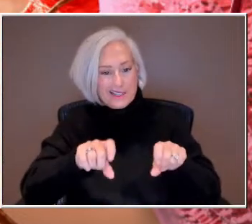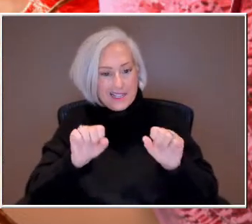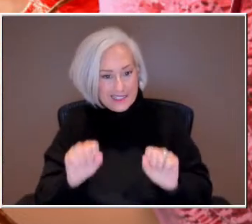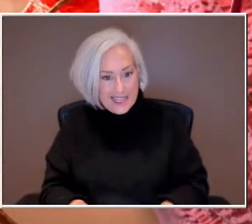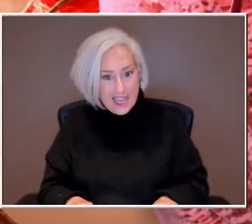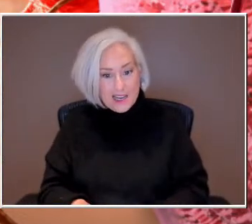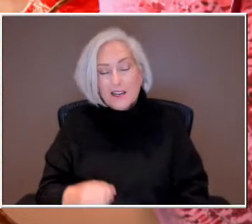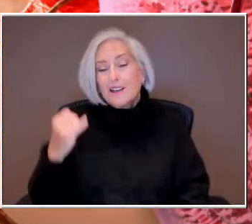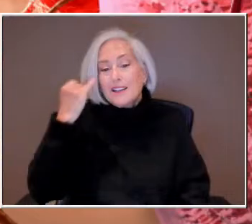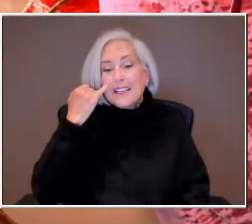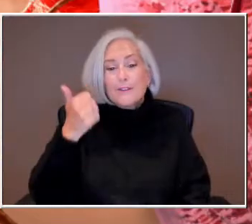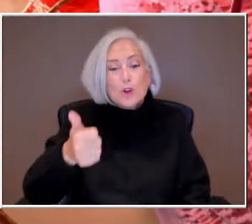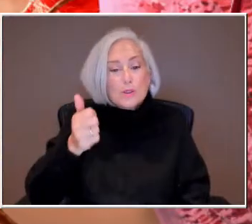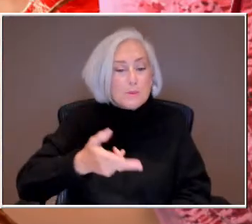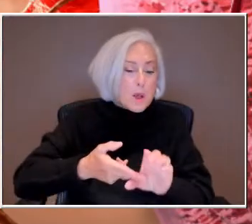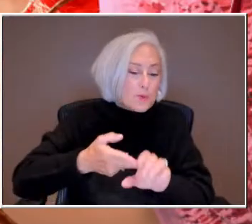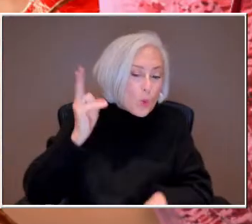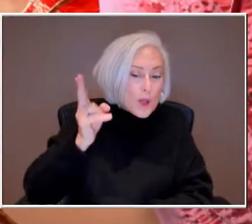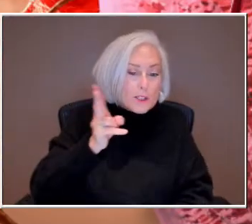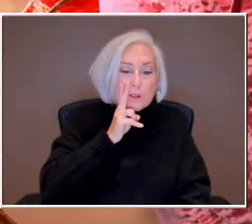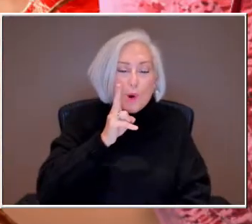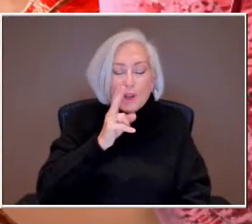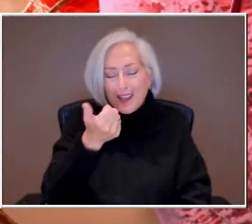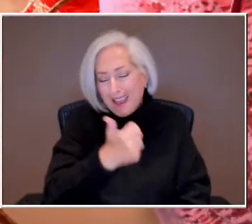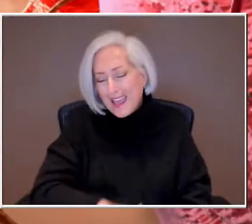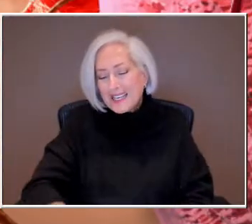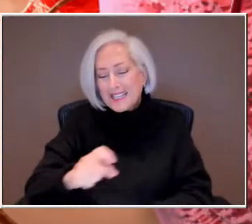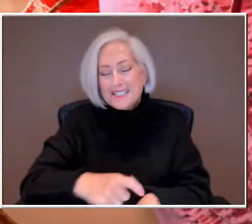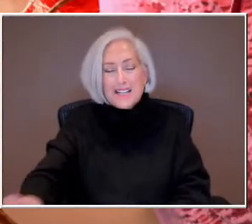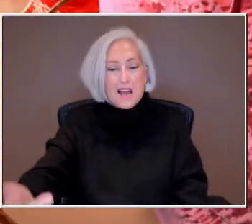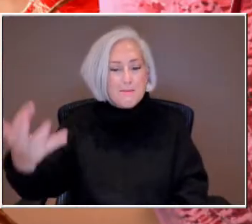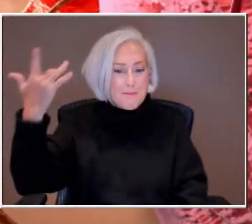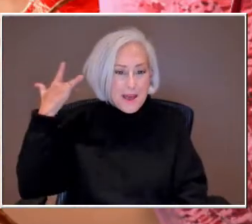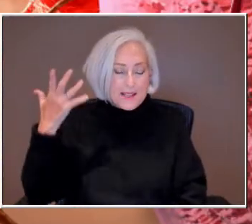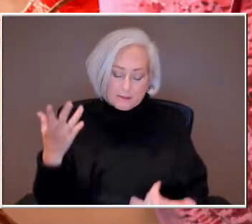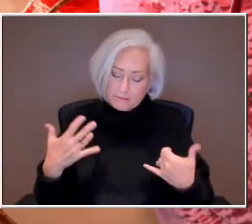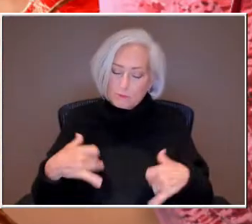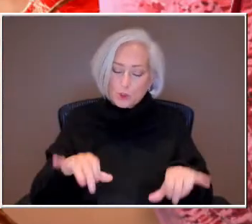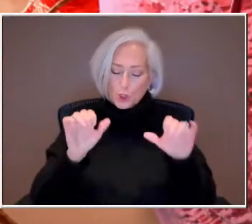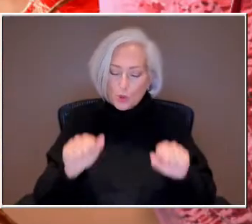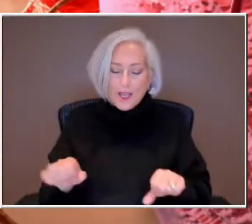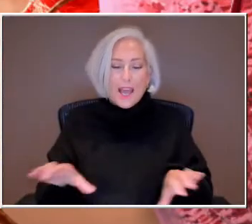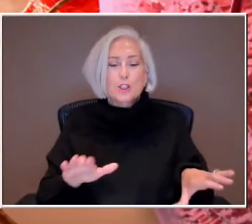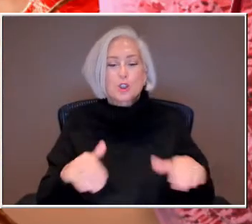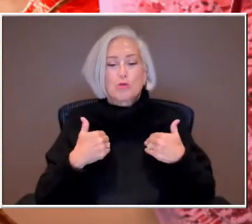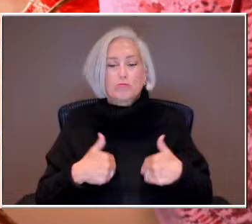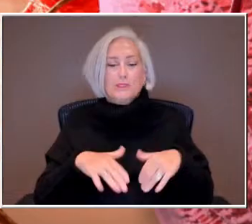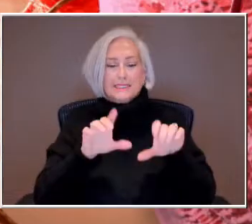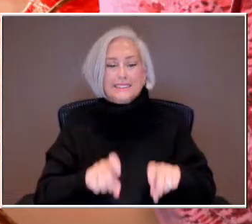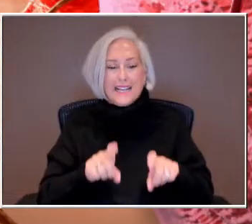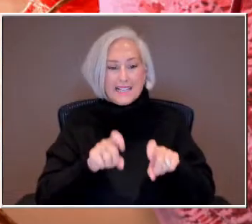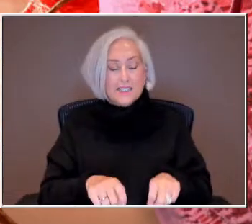have quit any time in the past and still be eligible. Well, if you think you may qualify, you can call